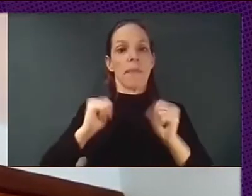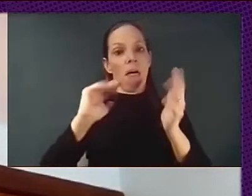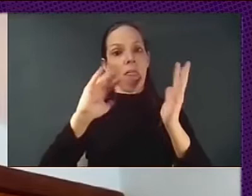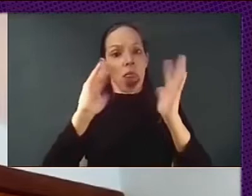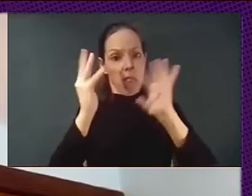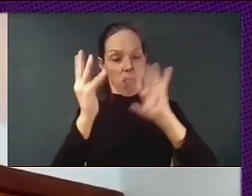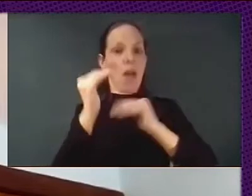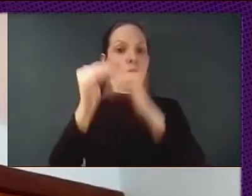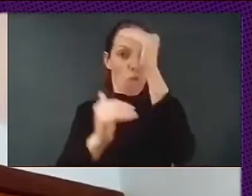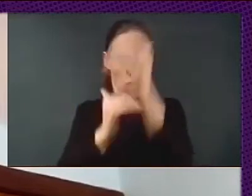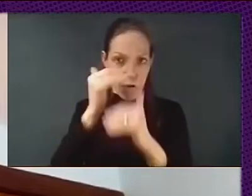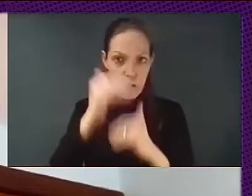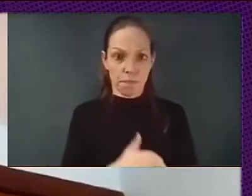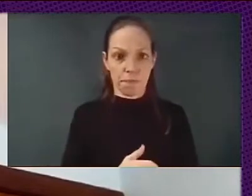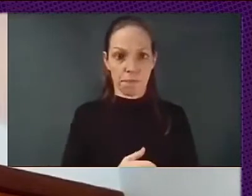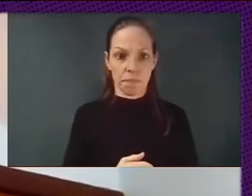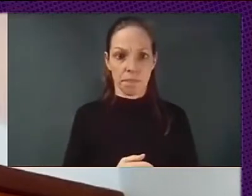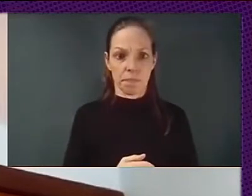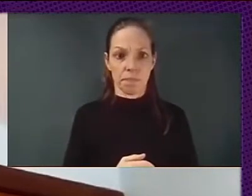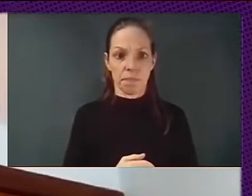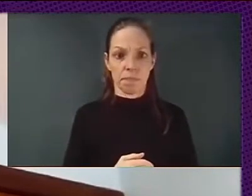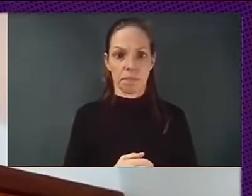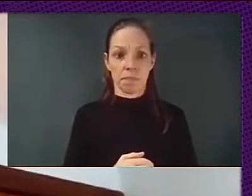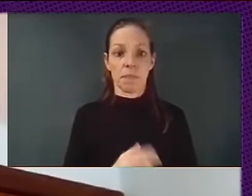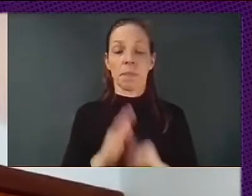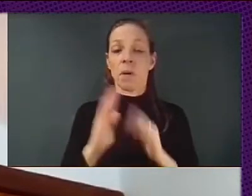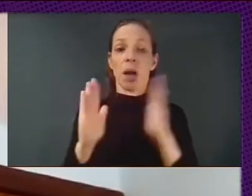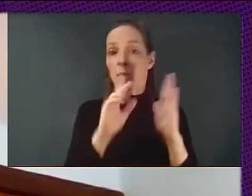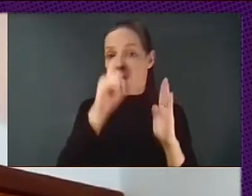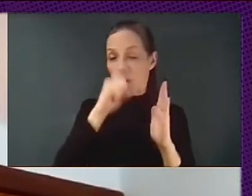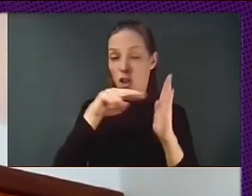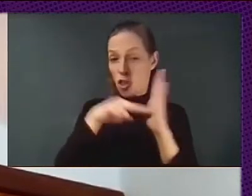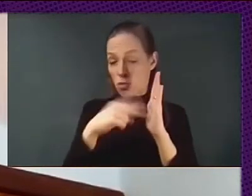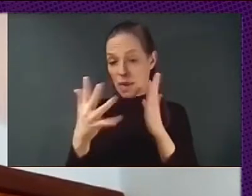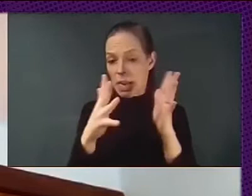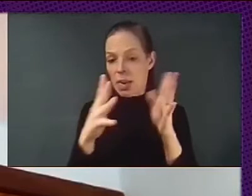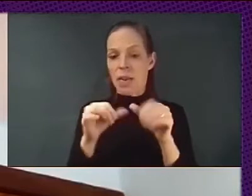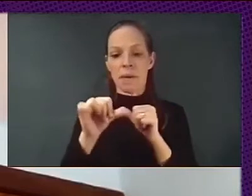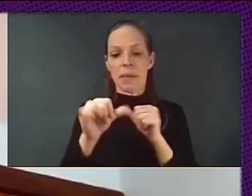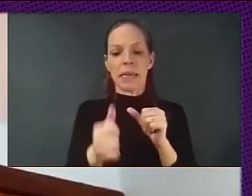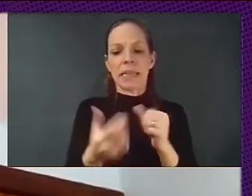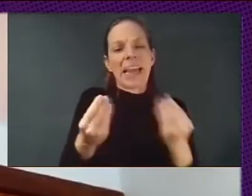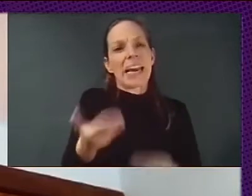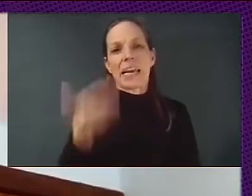conversation? Snowden came along in 2013. That awakened a lot of people to the importance of big tech.